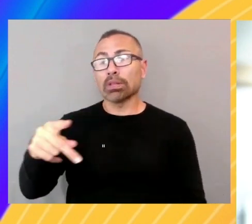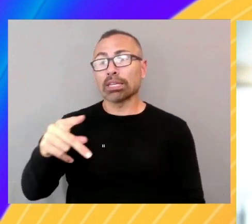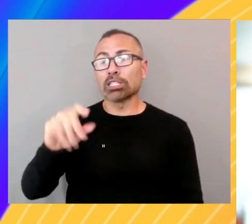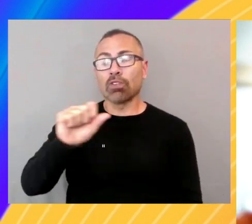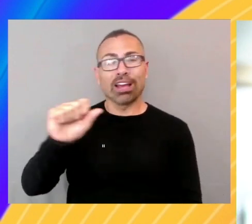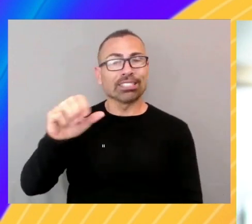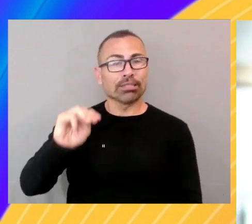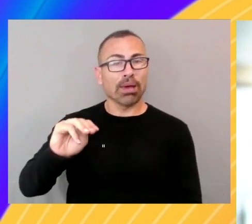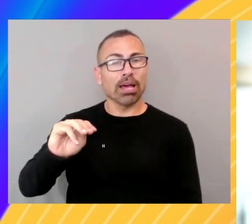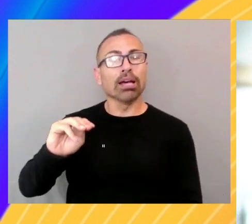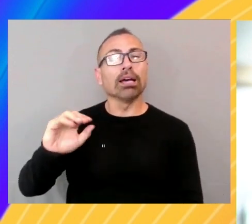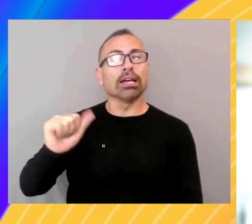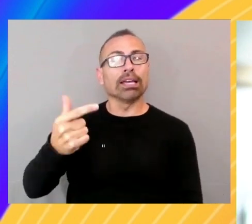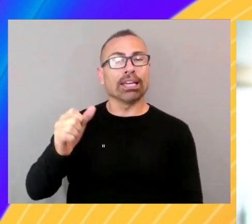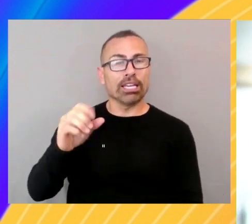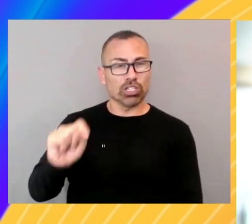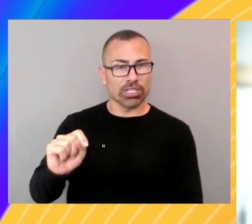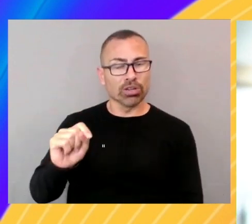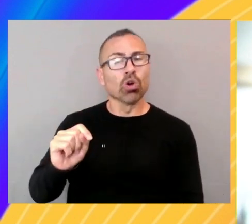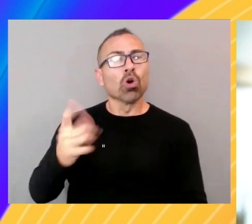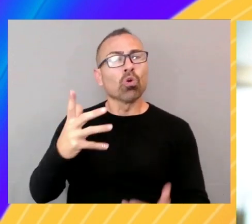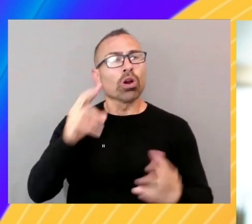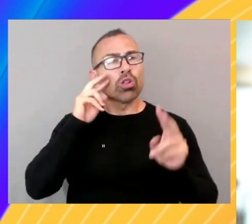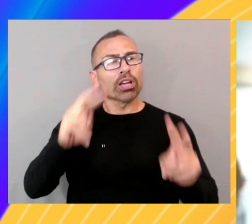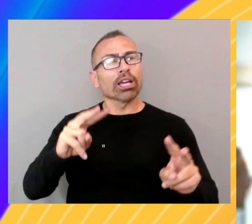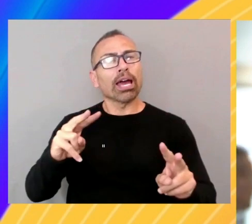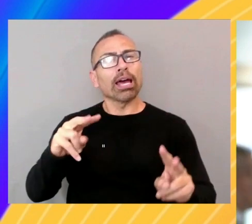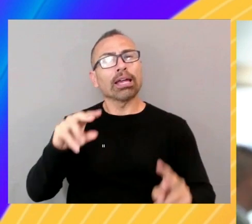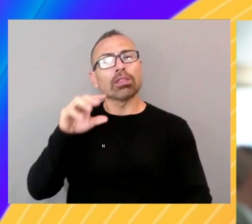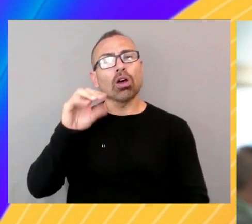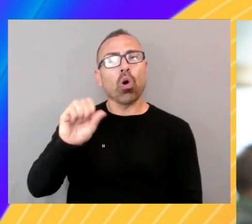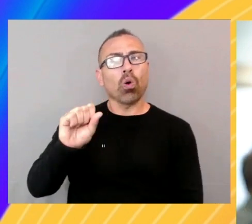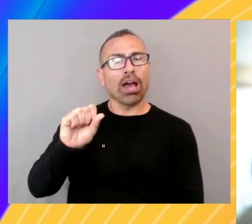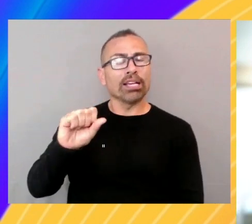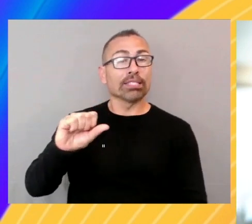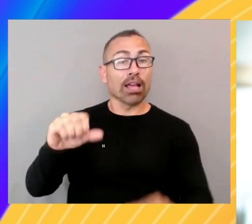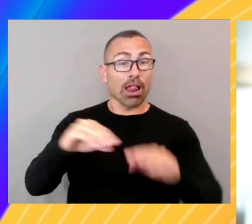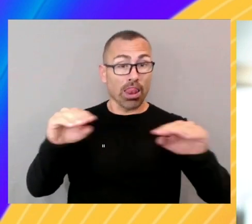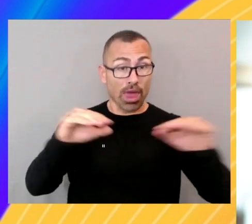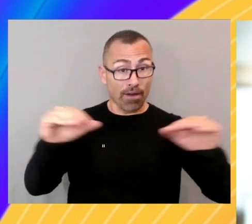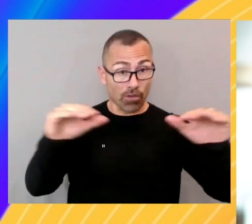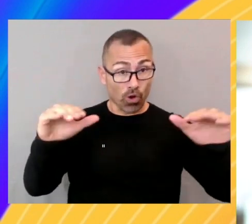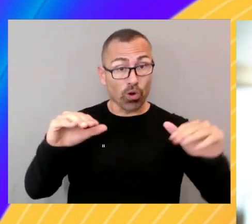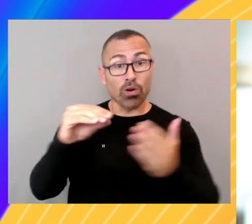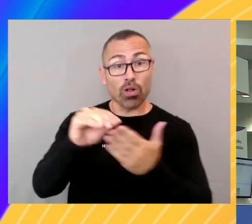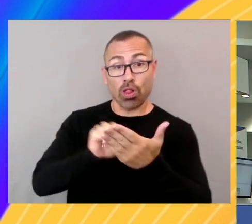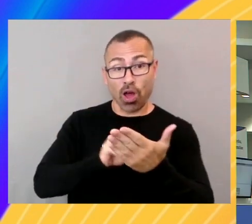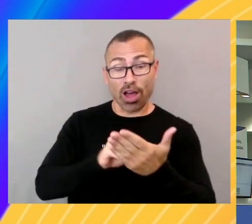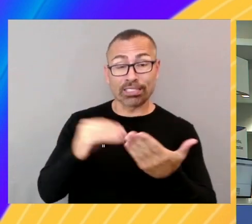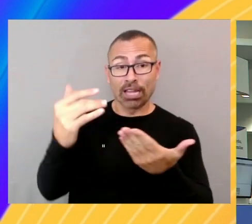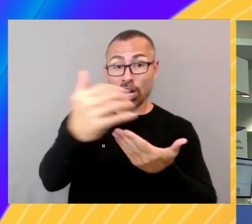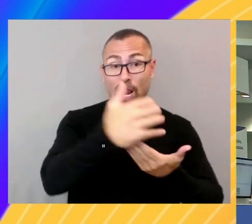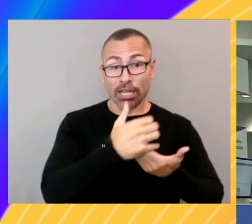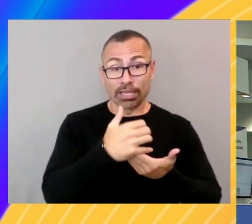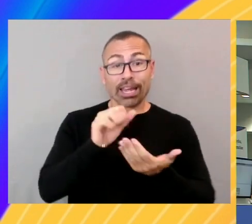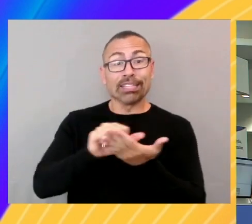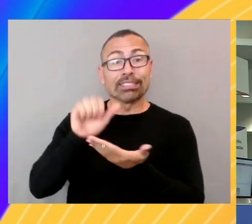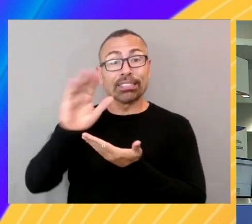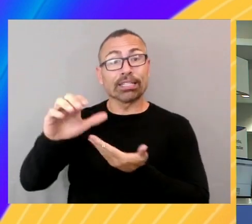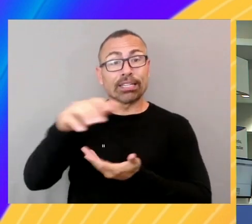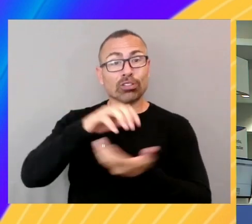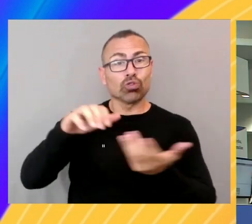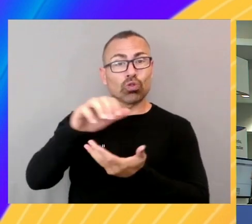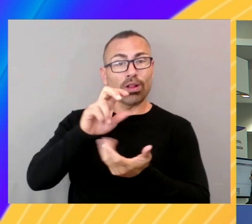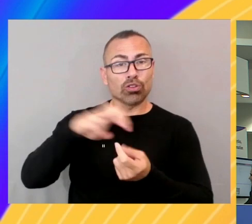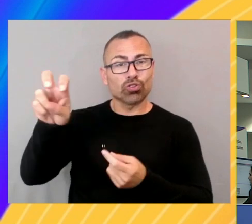we want to bring the OS level logs, which SSM agent is actually collecting, and then pushing it to CloudTrail Lake. Yeah, all right, so Isaiah, let's see what we have